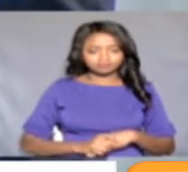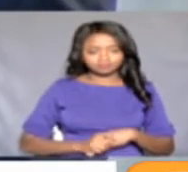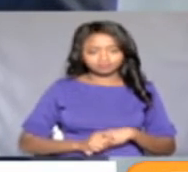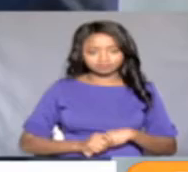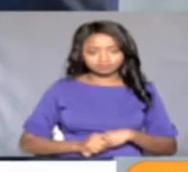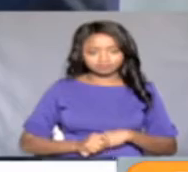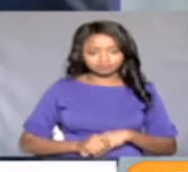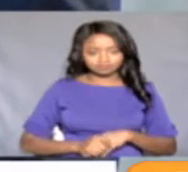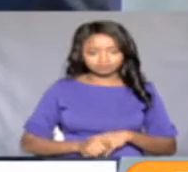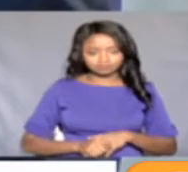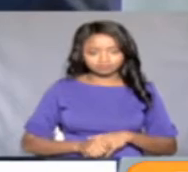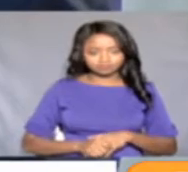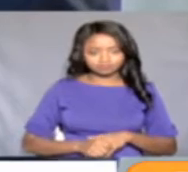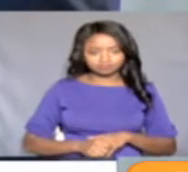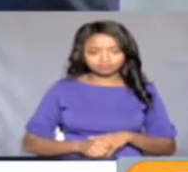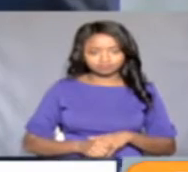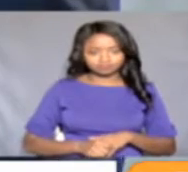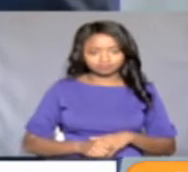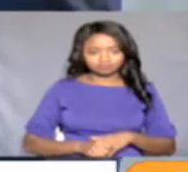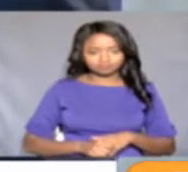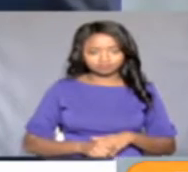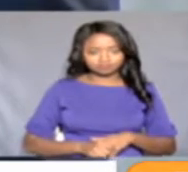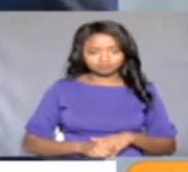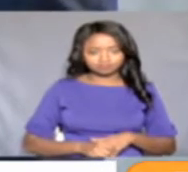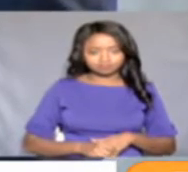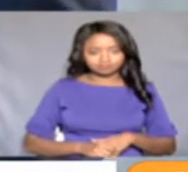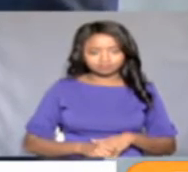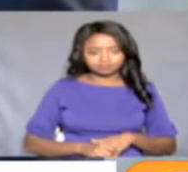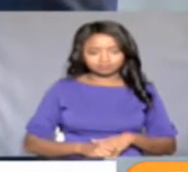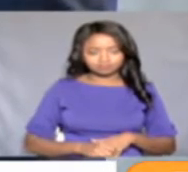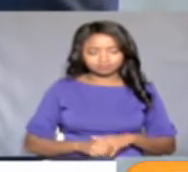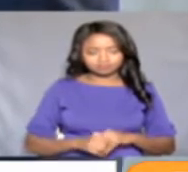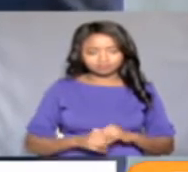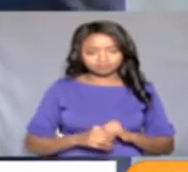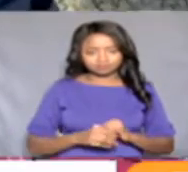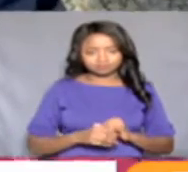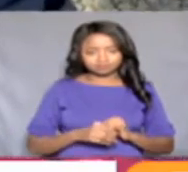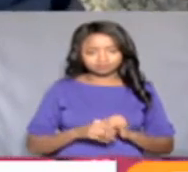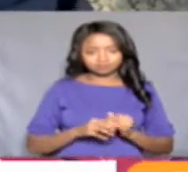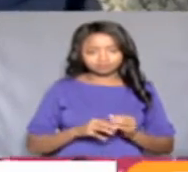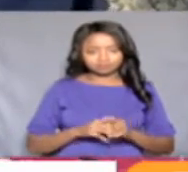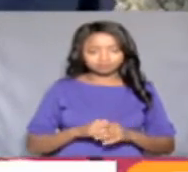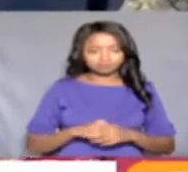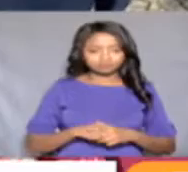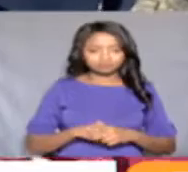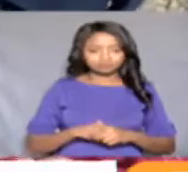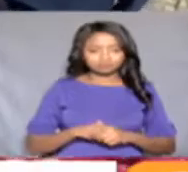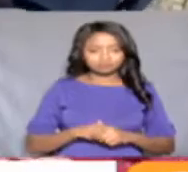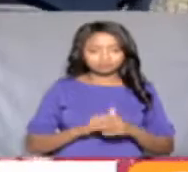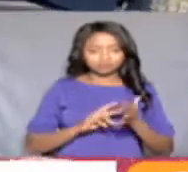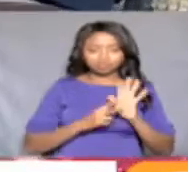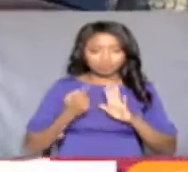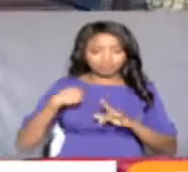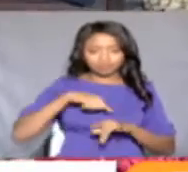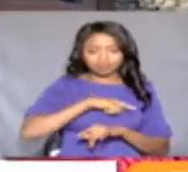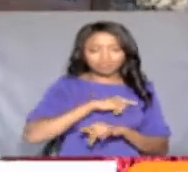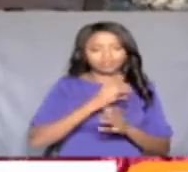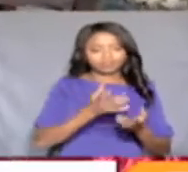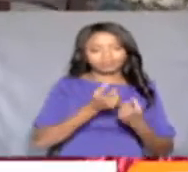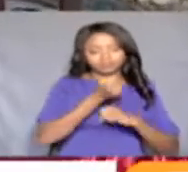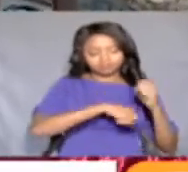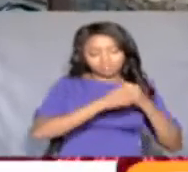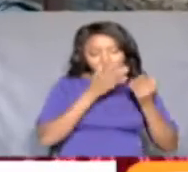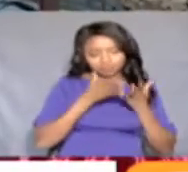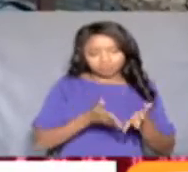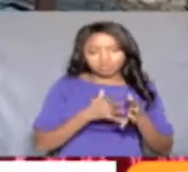by us as professionals and the government and so forth and so on. So we have to act now before it is too late. Before